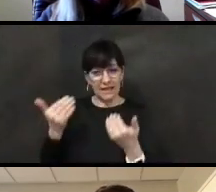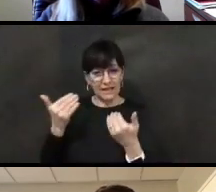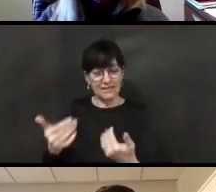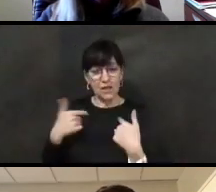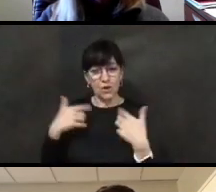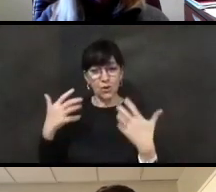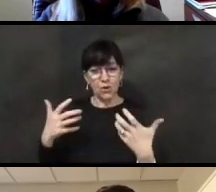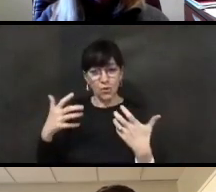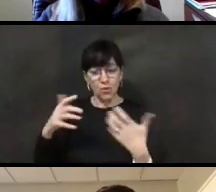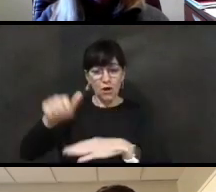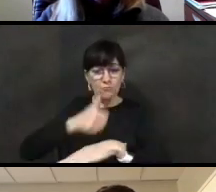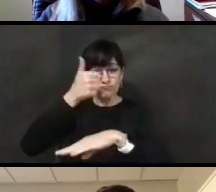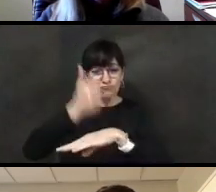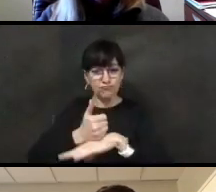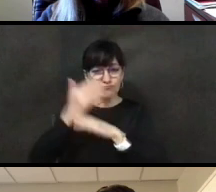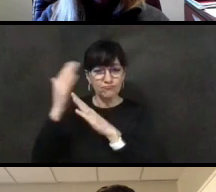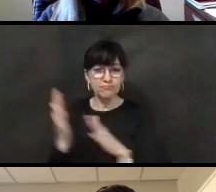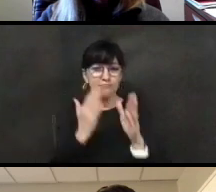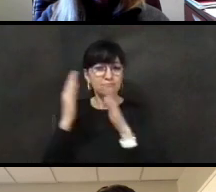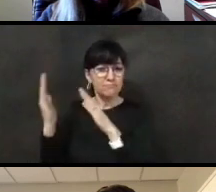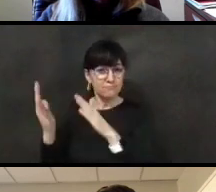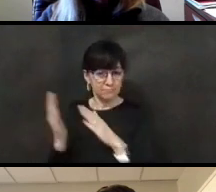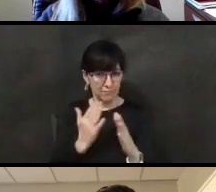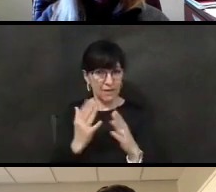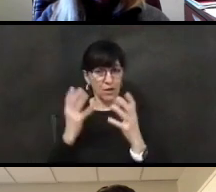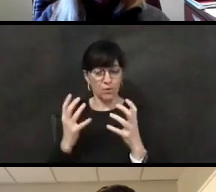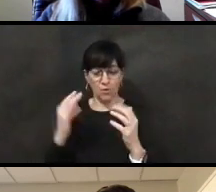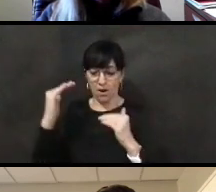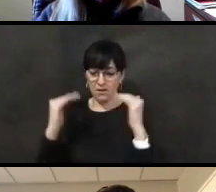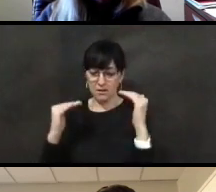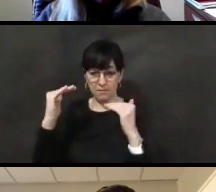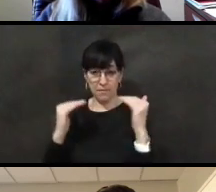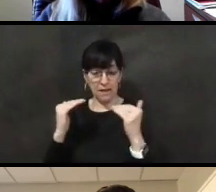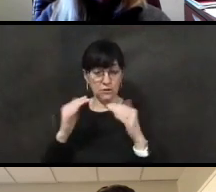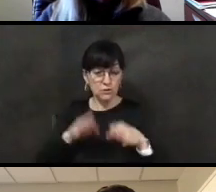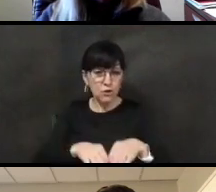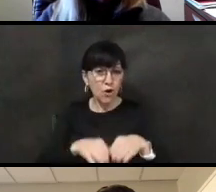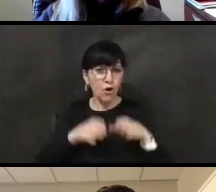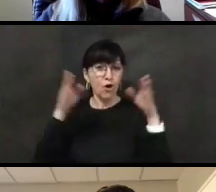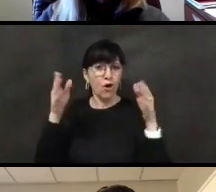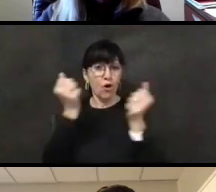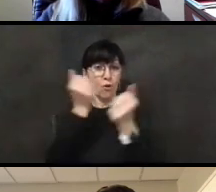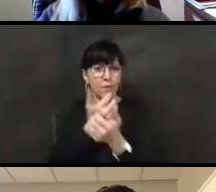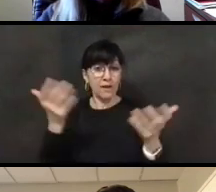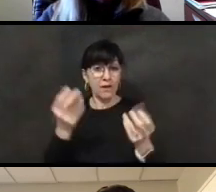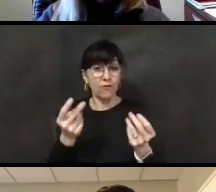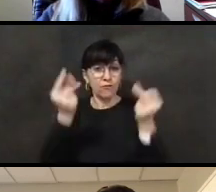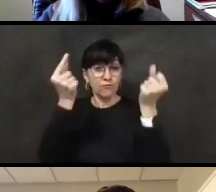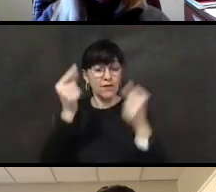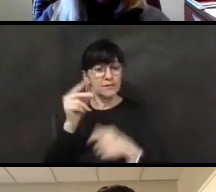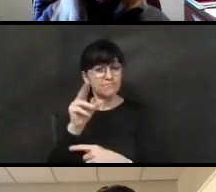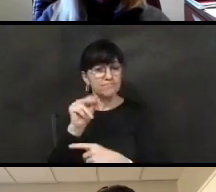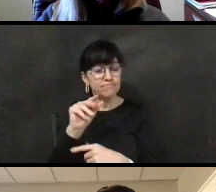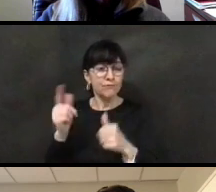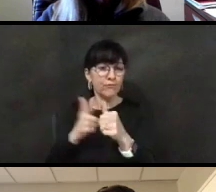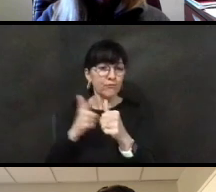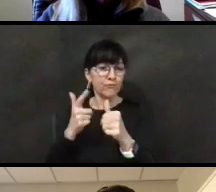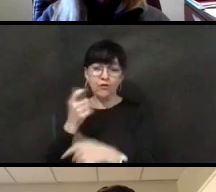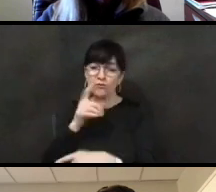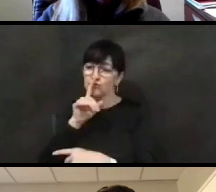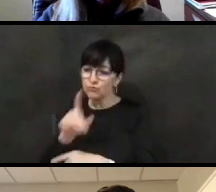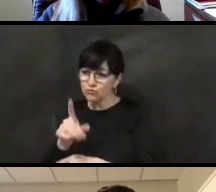a plan to reopen, we need to establish that balance between fully opening the economy and ensuring that Delawareans are safe